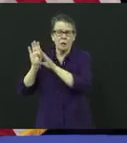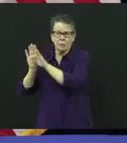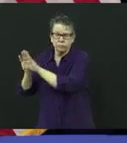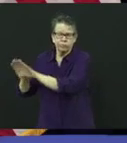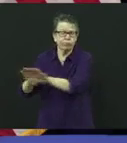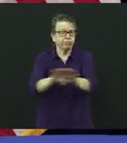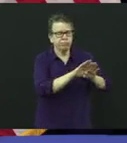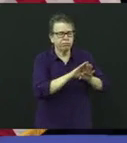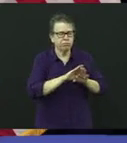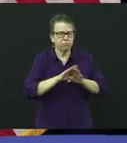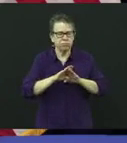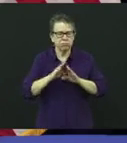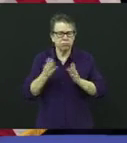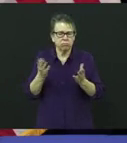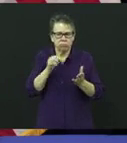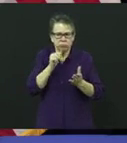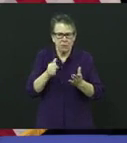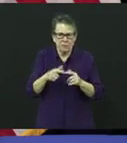a decision that will,